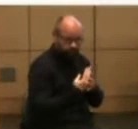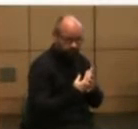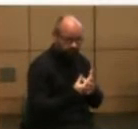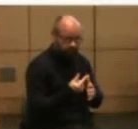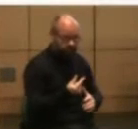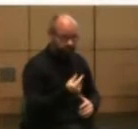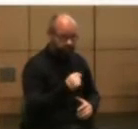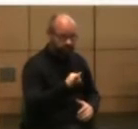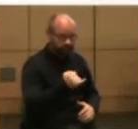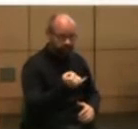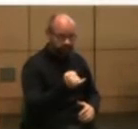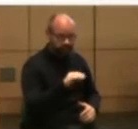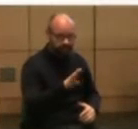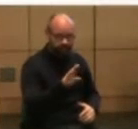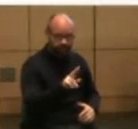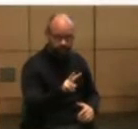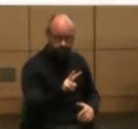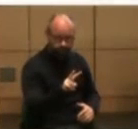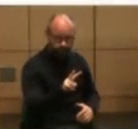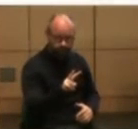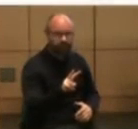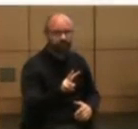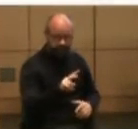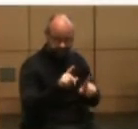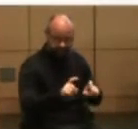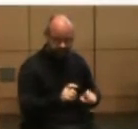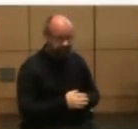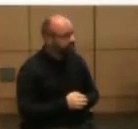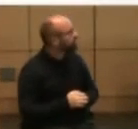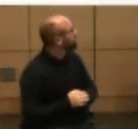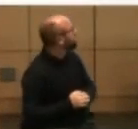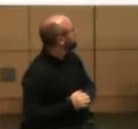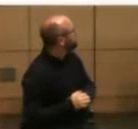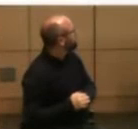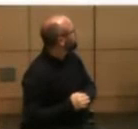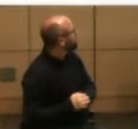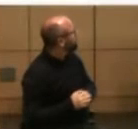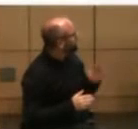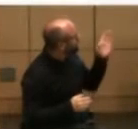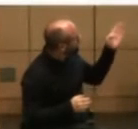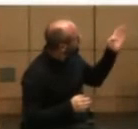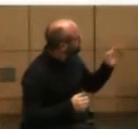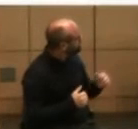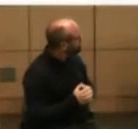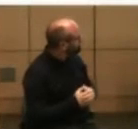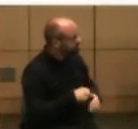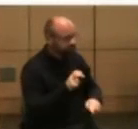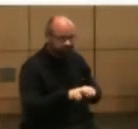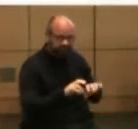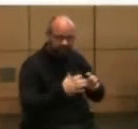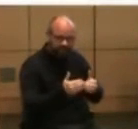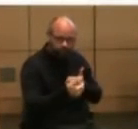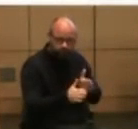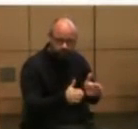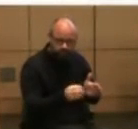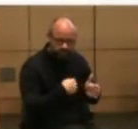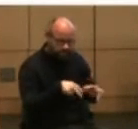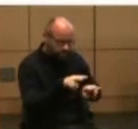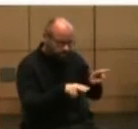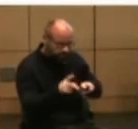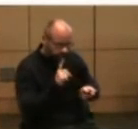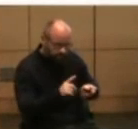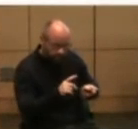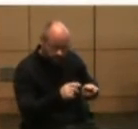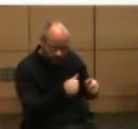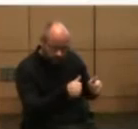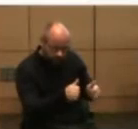less something that I would do, but definitely preferential seating in classrooms and looking at serial audiograms to look for progression is something that we would still do.